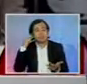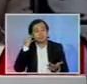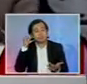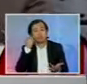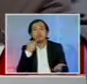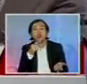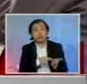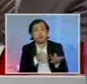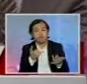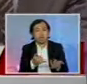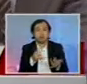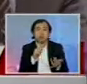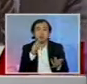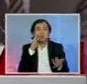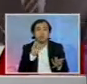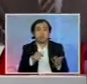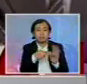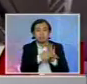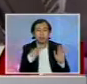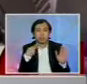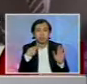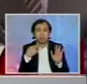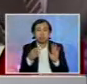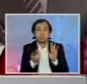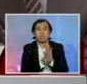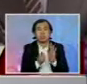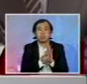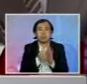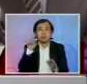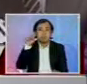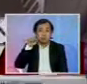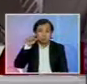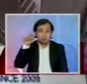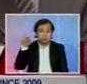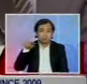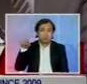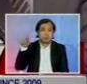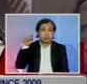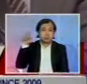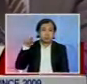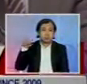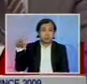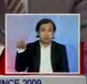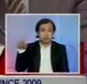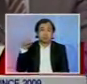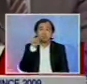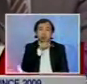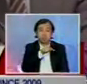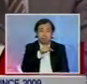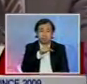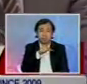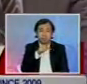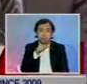sale mentioned by the witness was marked this morning as our exhibit ZZ, and that the consideration